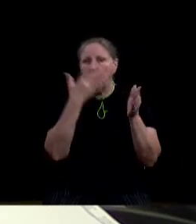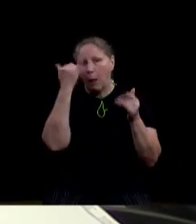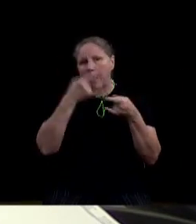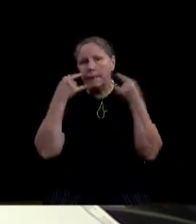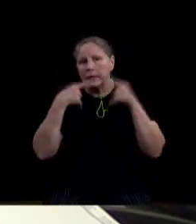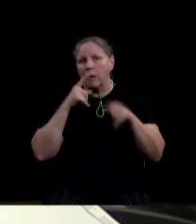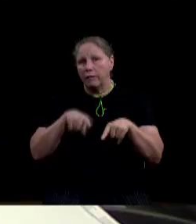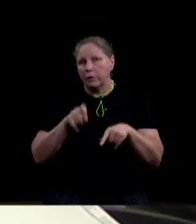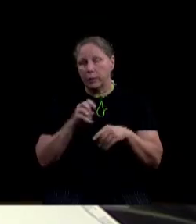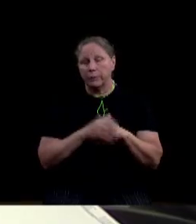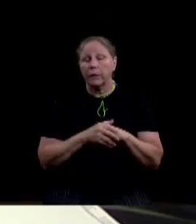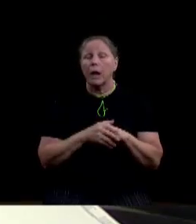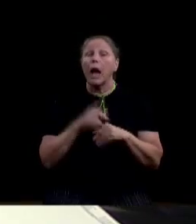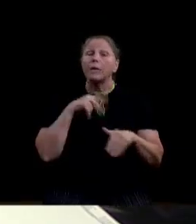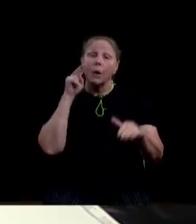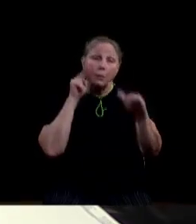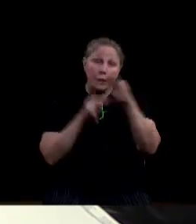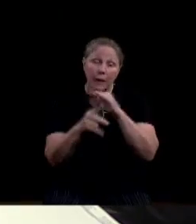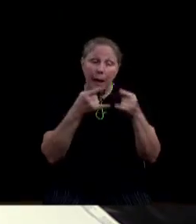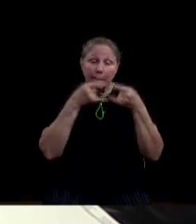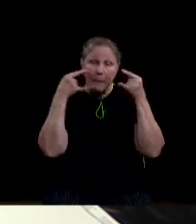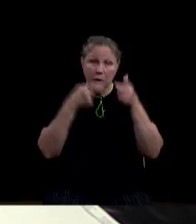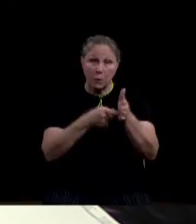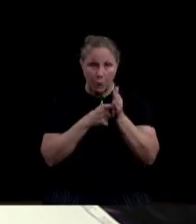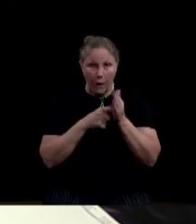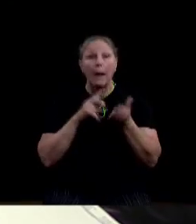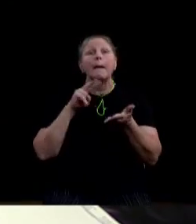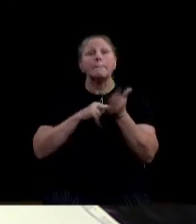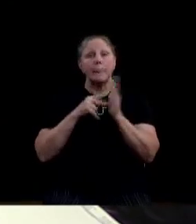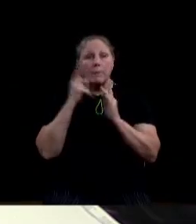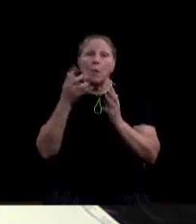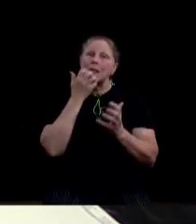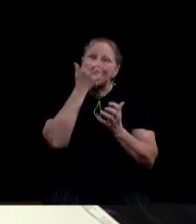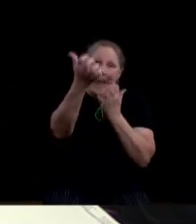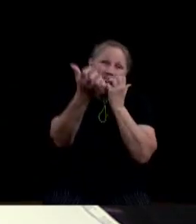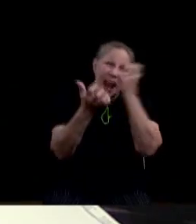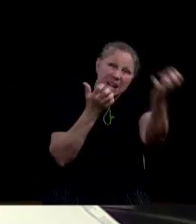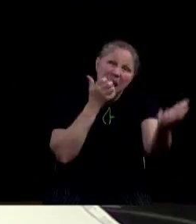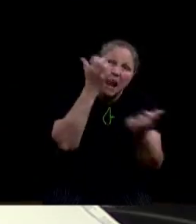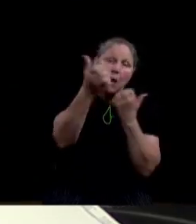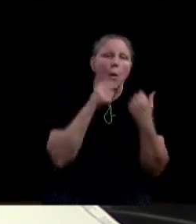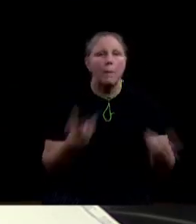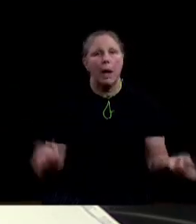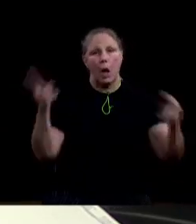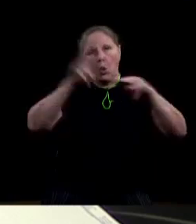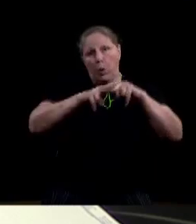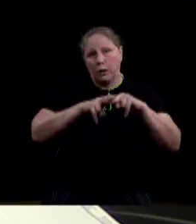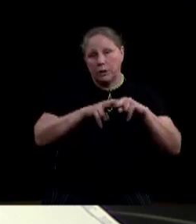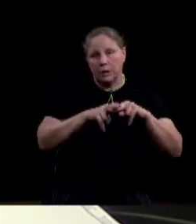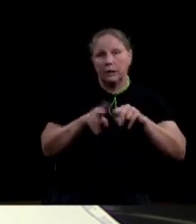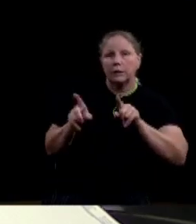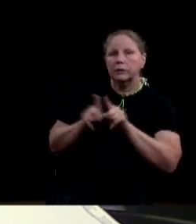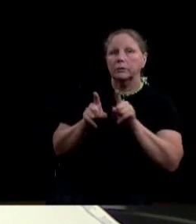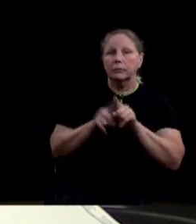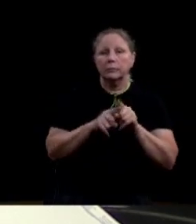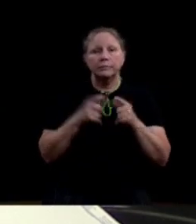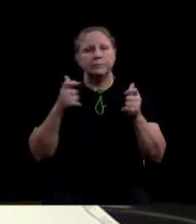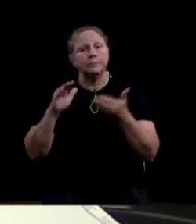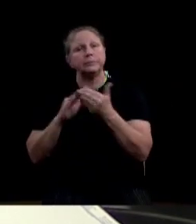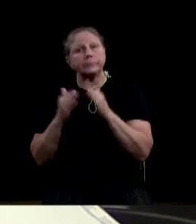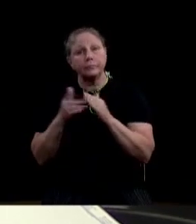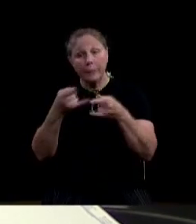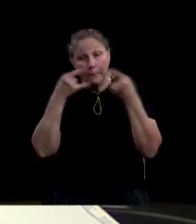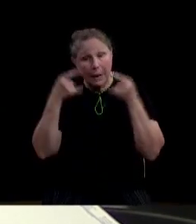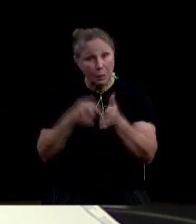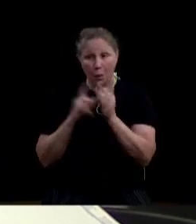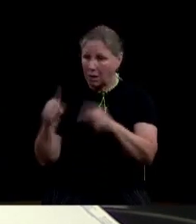peak in people yelling at their fellow citizens, such as in the larger cities where masks have been mandatory for a while. There are countless